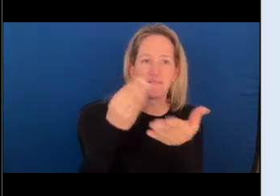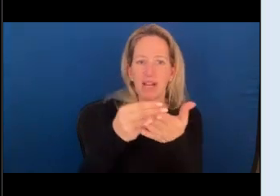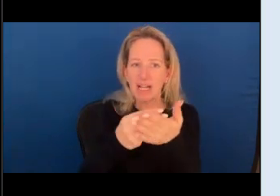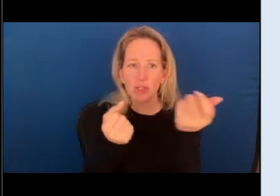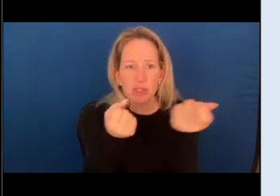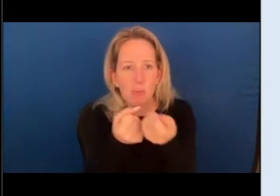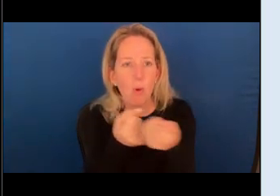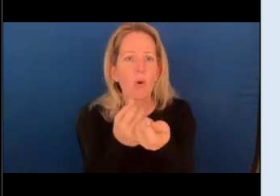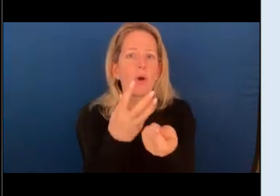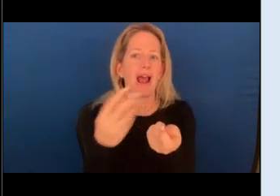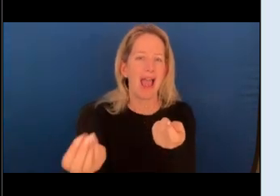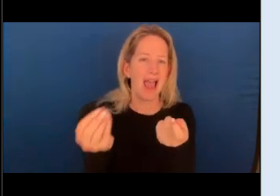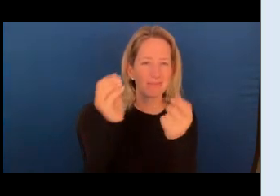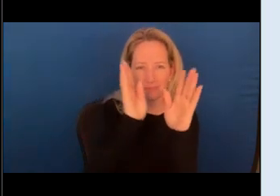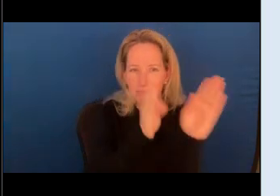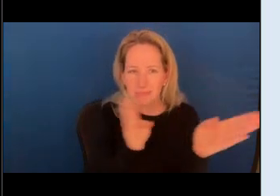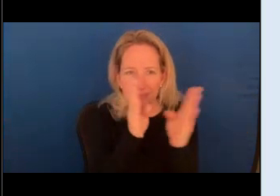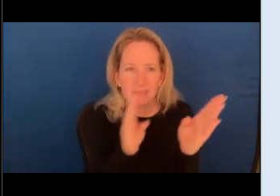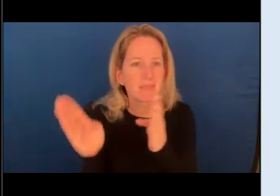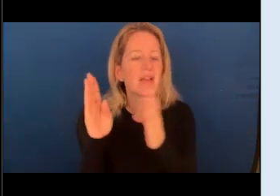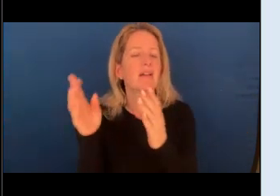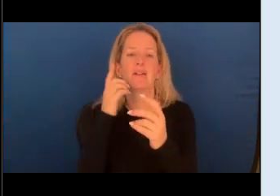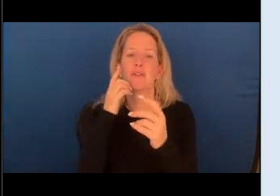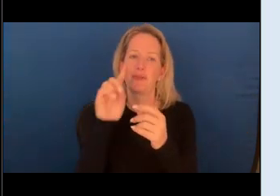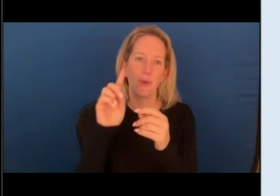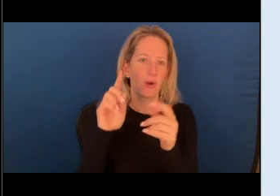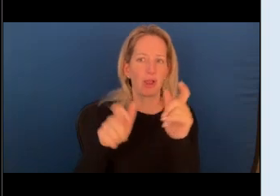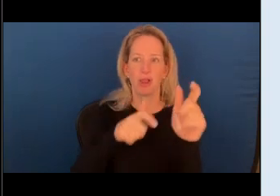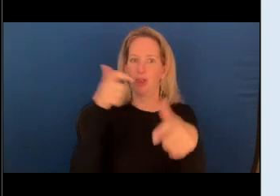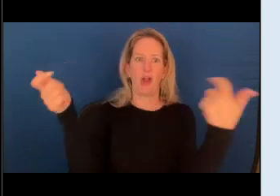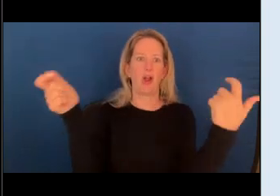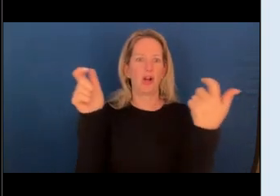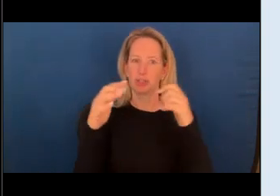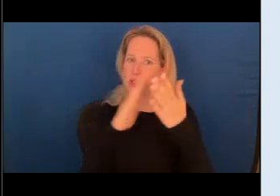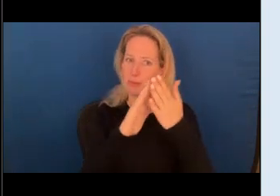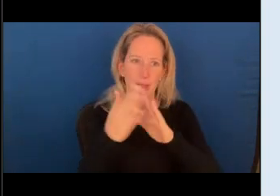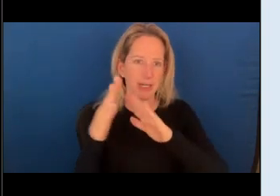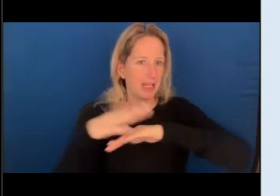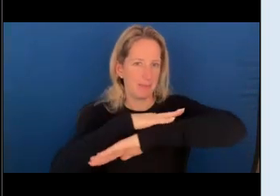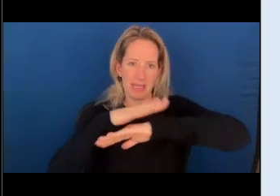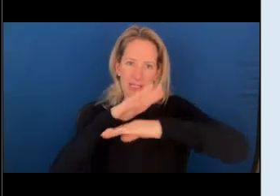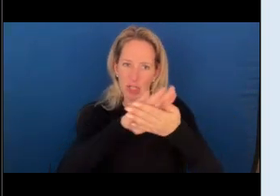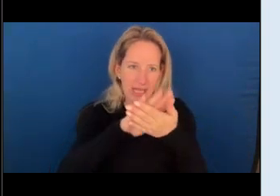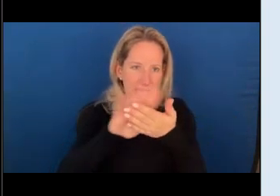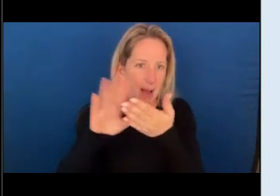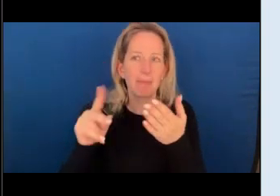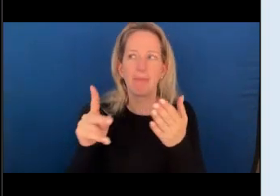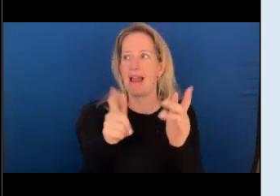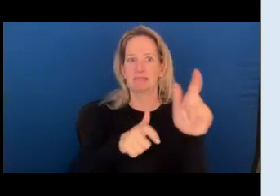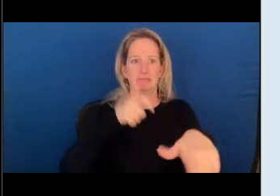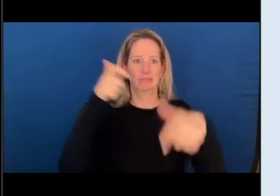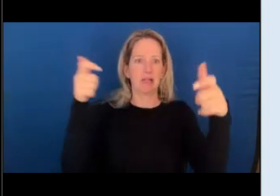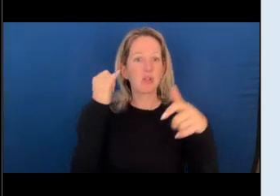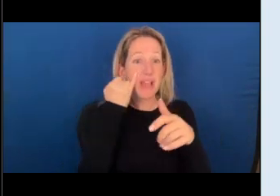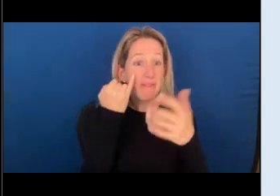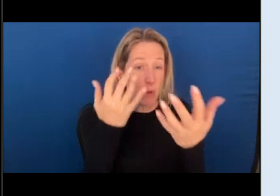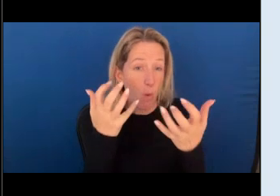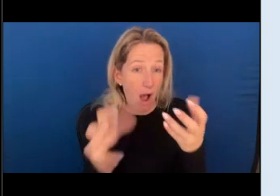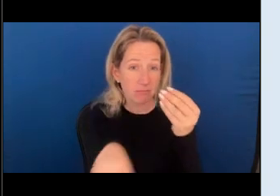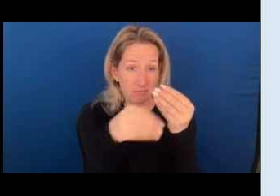administration and implementation of community beach cleanups, as well as large-scale cleanups. So if you're looking for additional funding for like